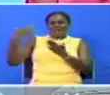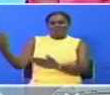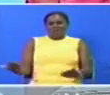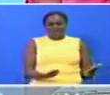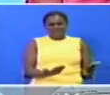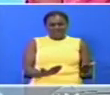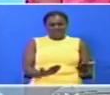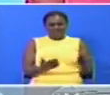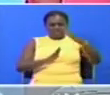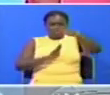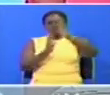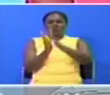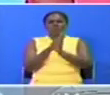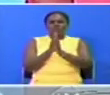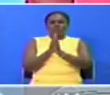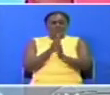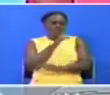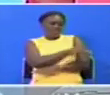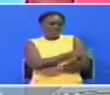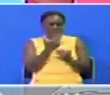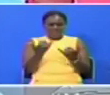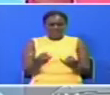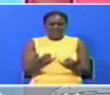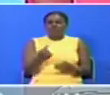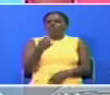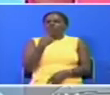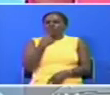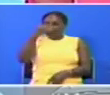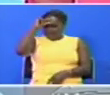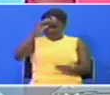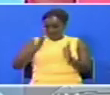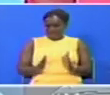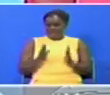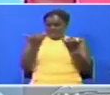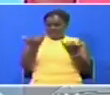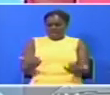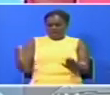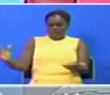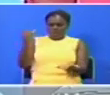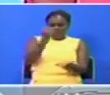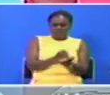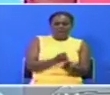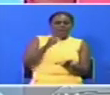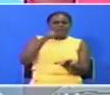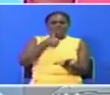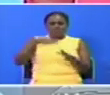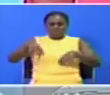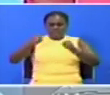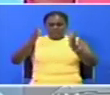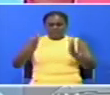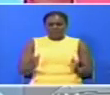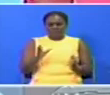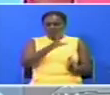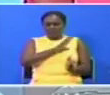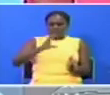Welcome. These are our top stories this evening. Turkana Governor Josphat Nanok has been elected as the new chairman of the Council of